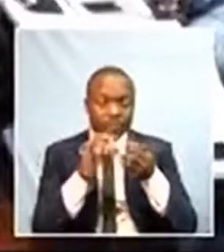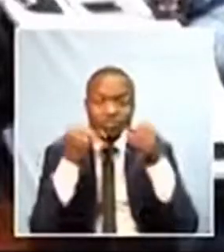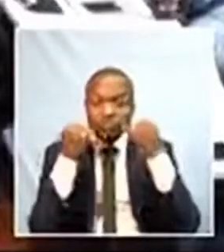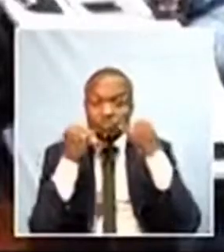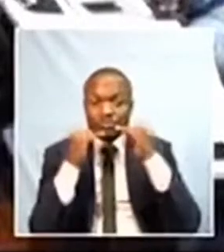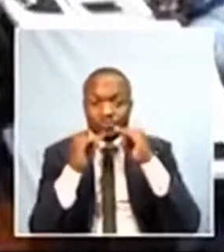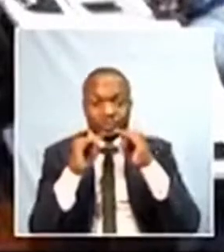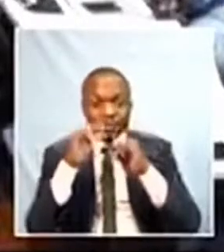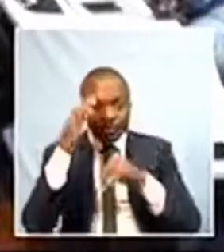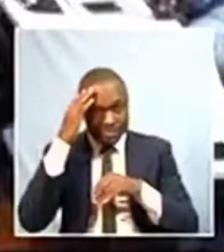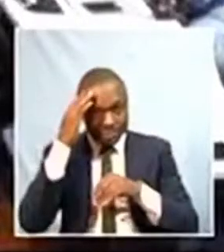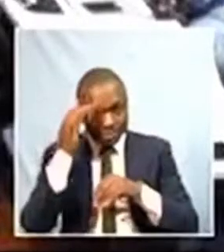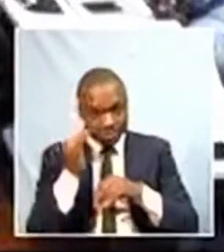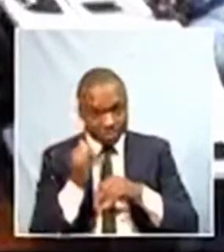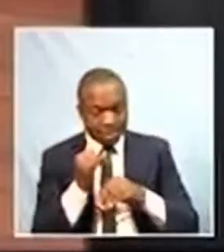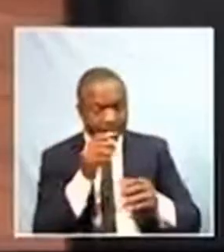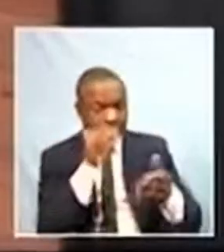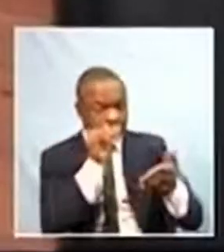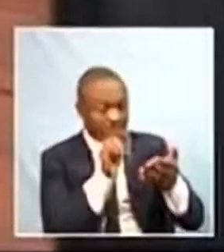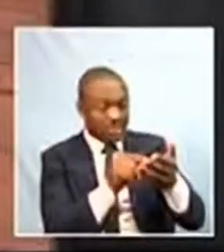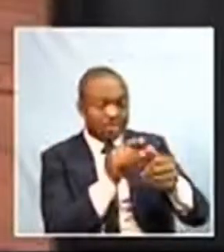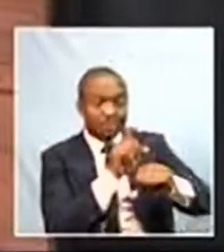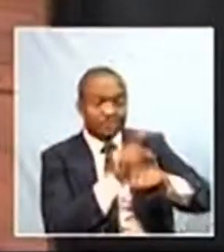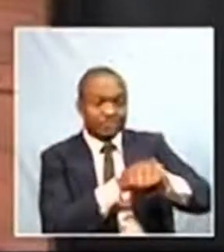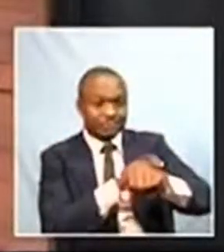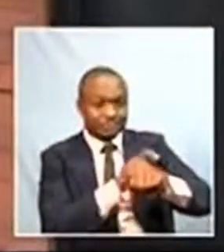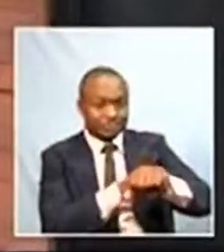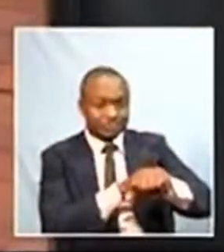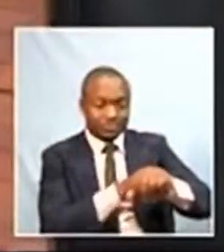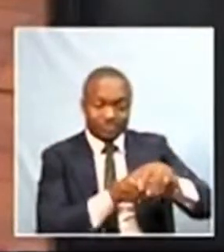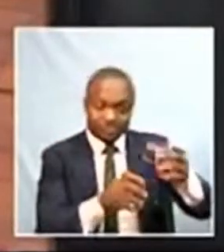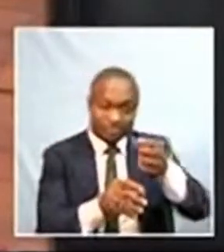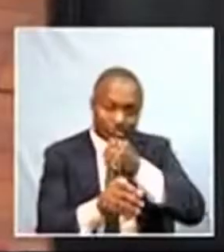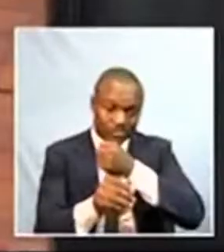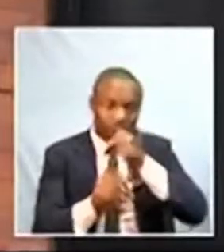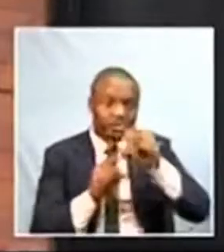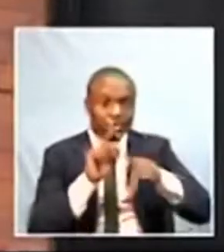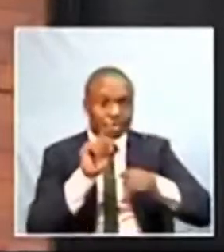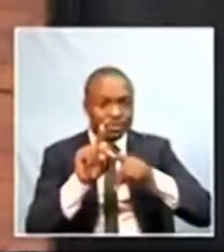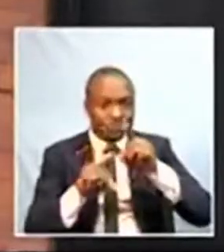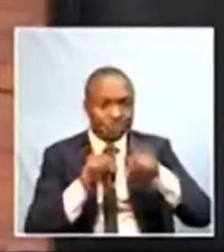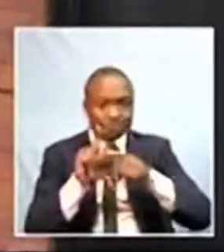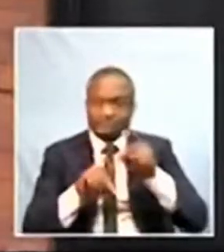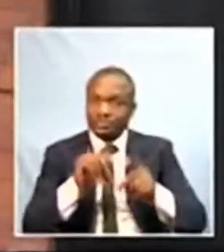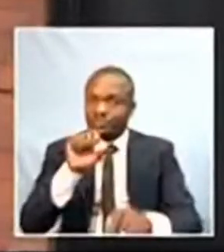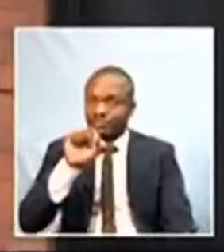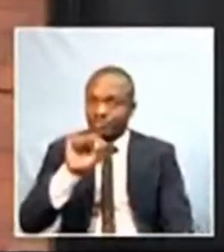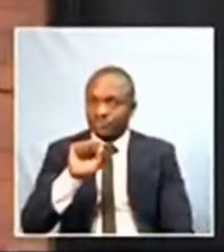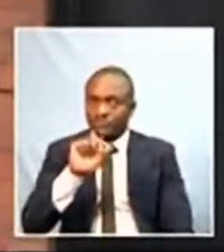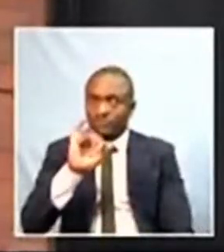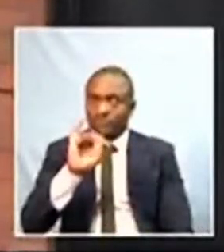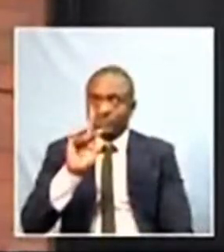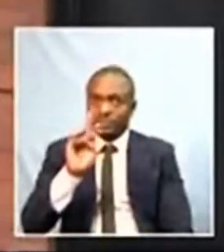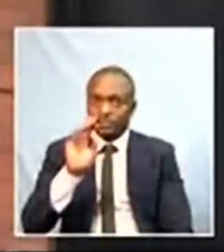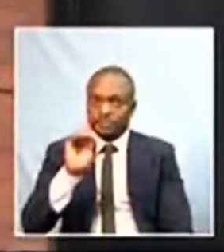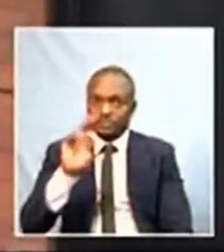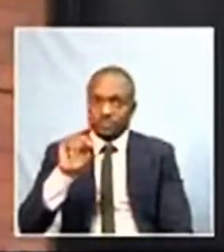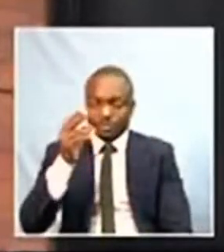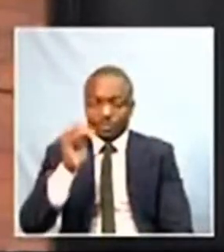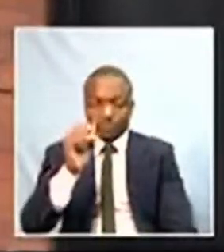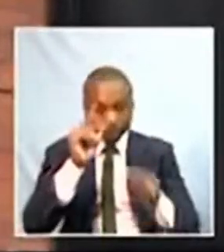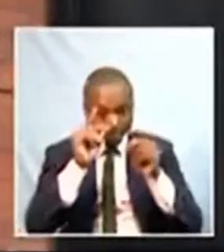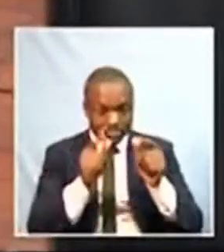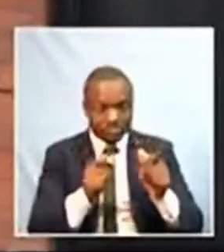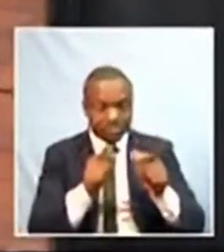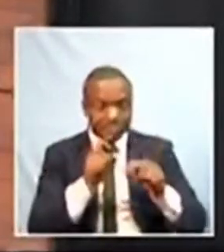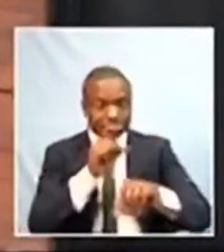why such a period is being taken without the people of SIKONGO getting to a point where they